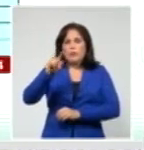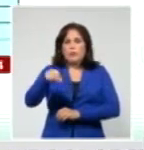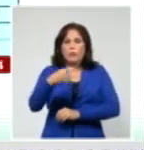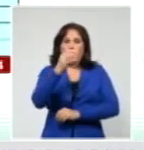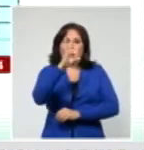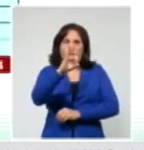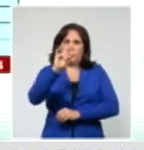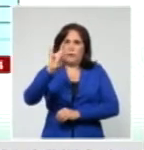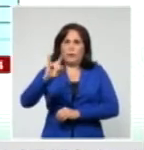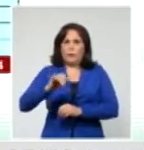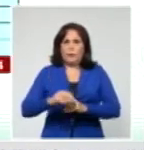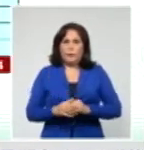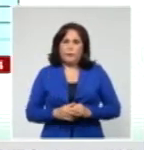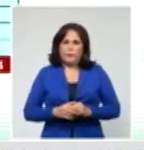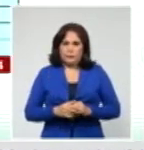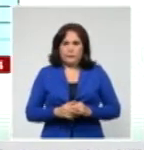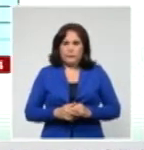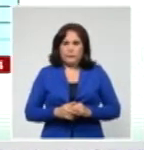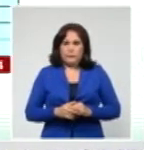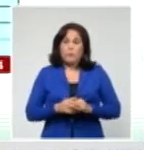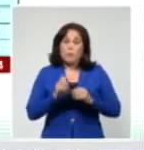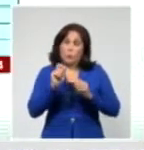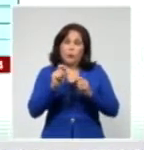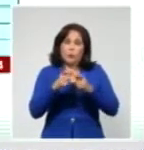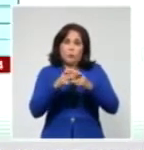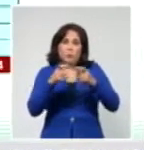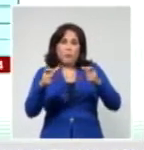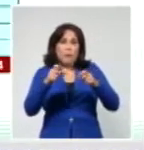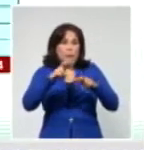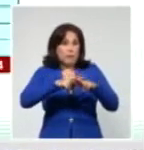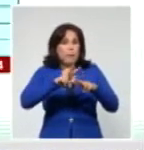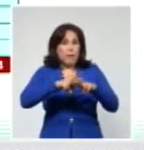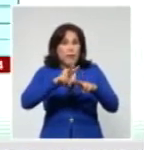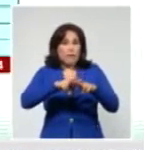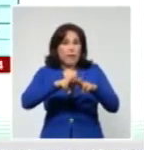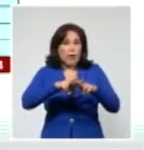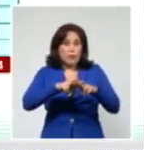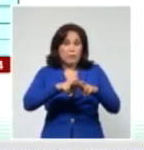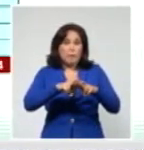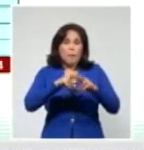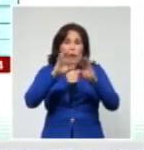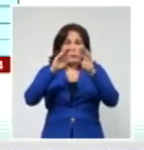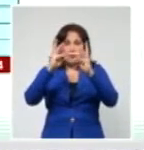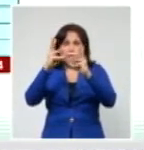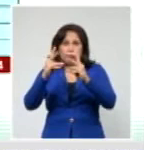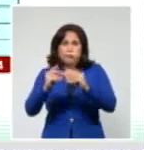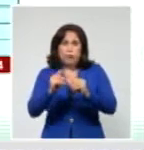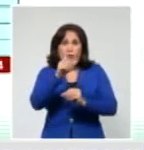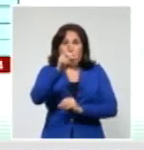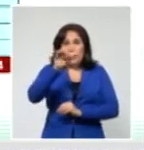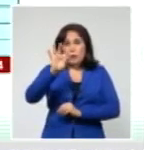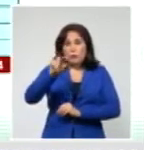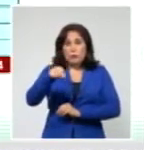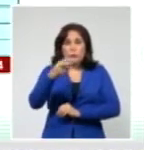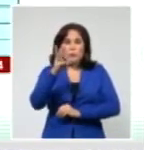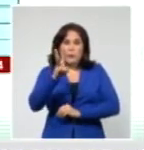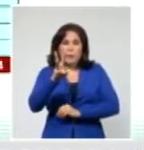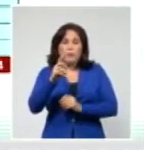yesterday. Artemisa's rate stands at 7.91, then Sancti Spiritus